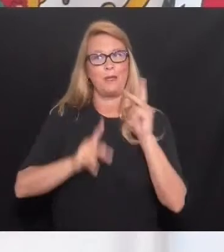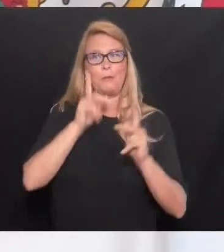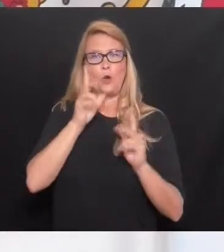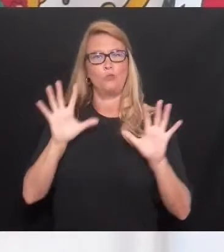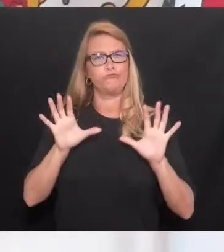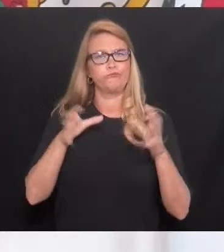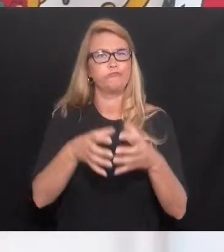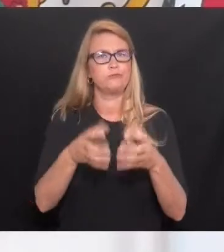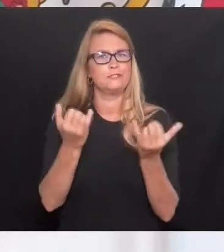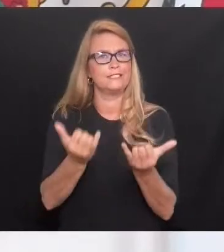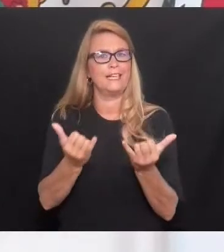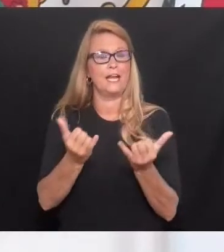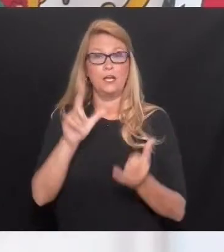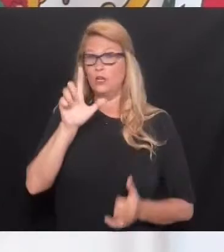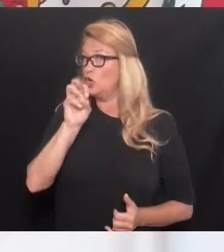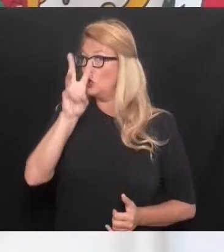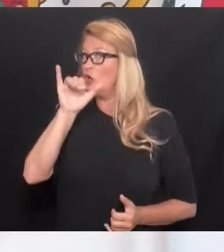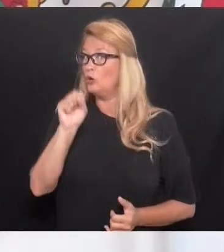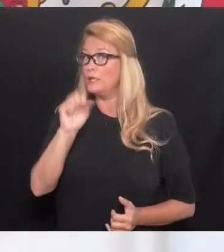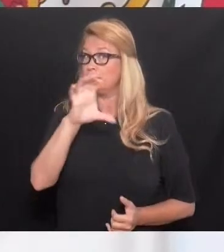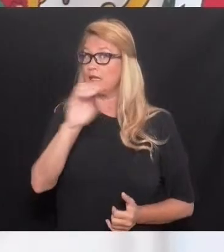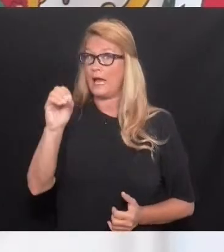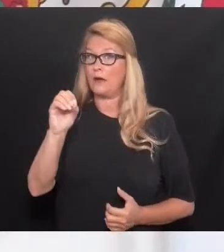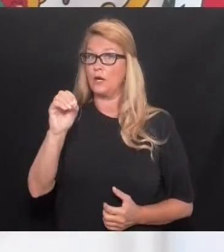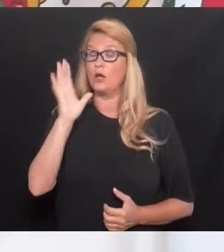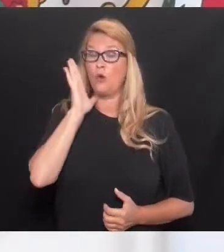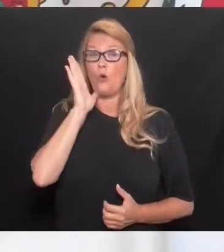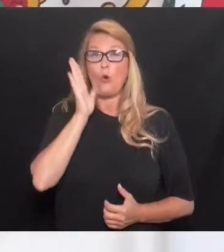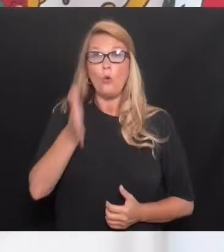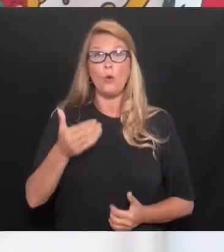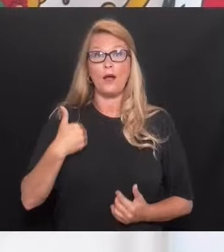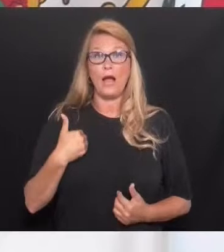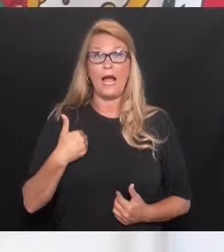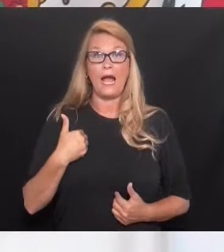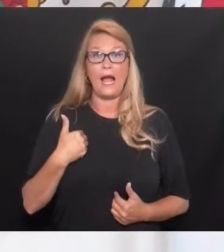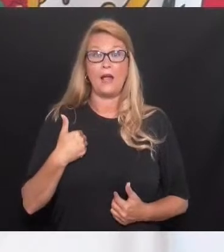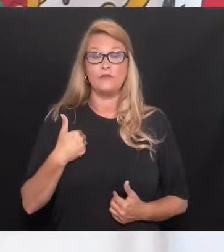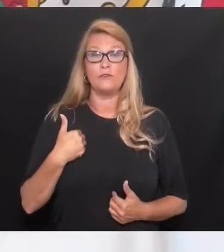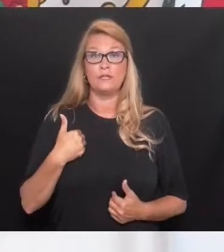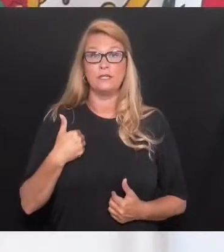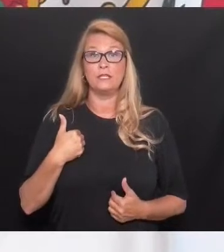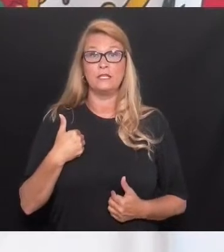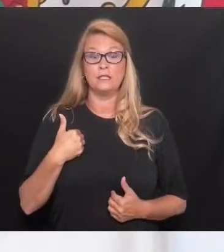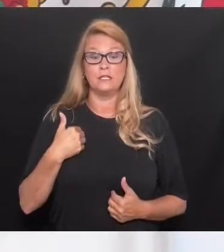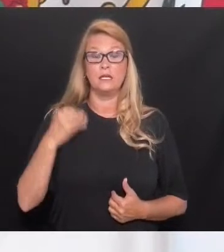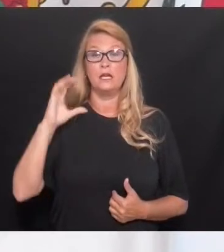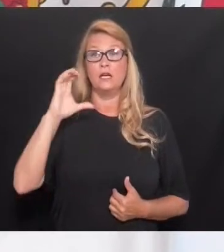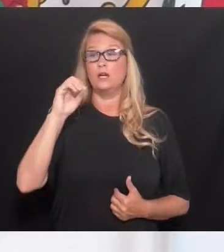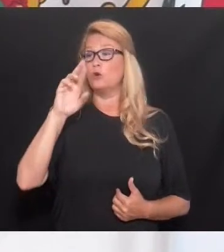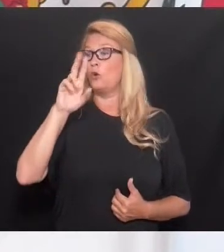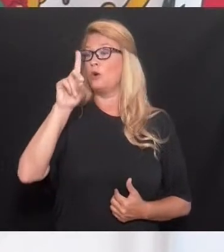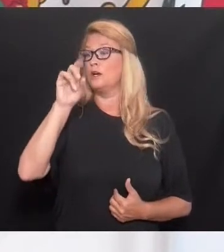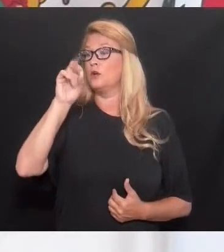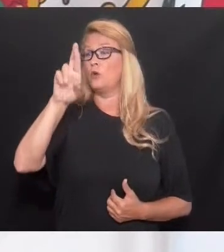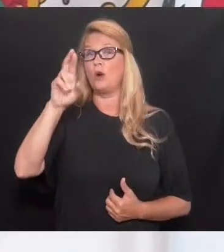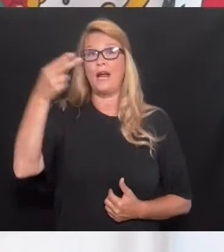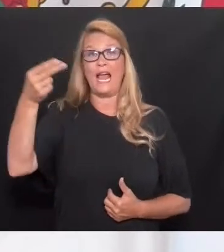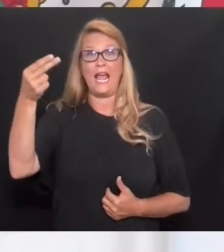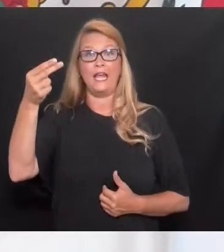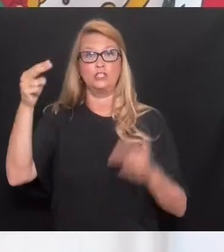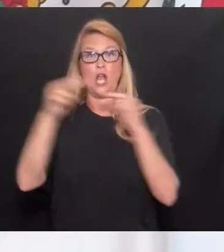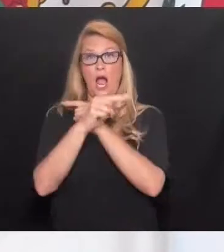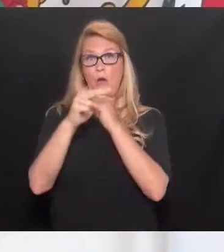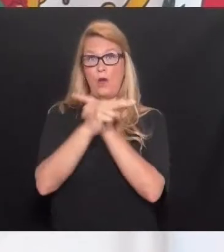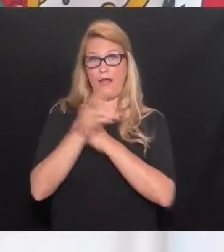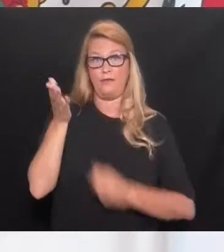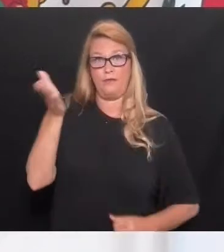on lots of things. You know, Lewis County is going to end up the starting point for Corridor H. And you've heard me before say that